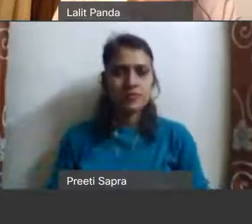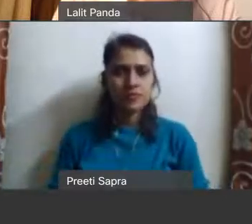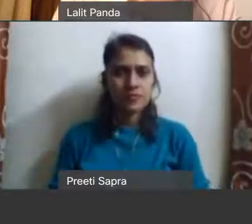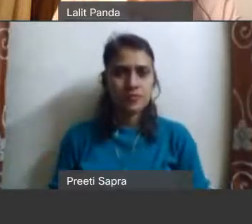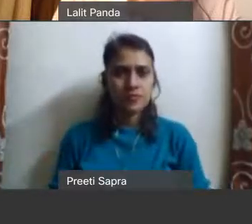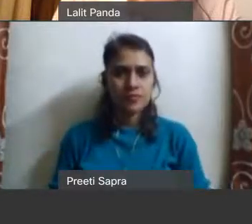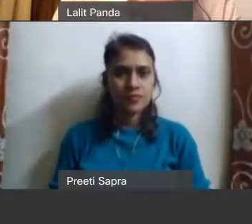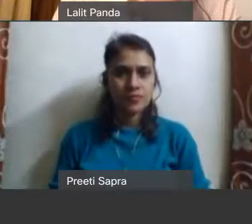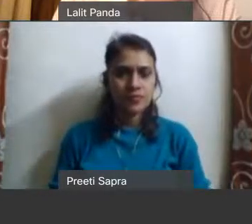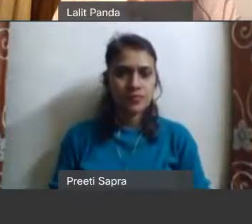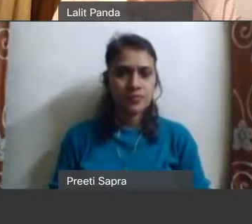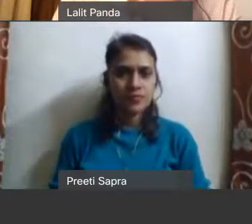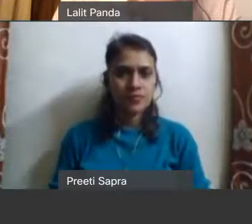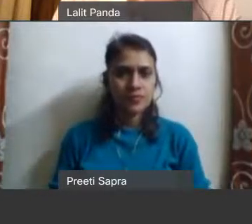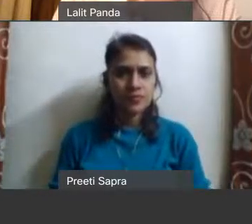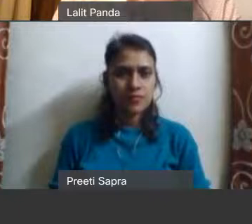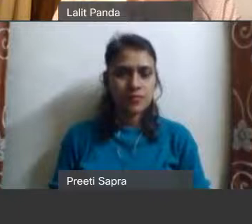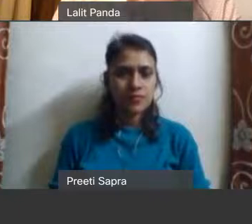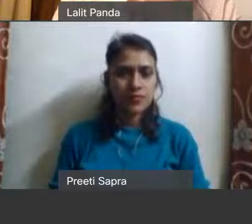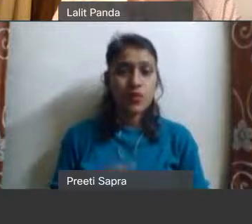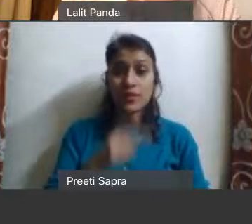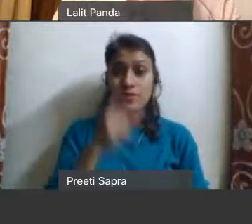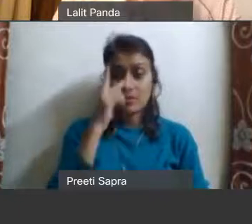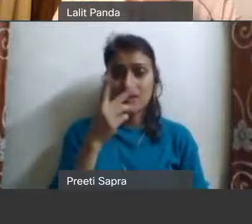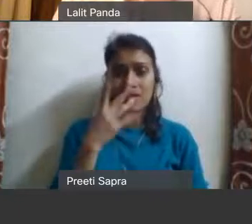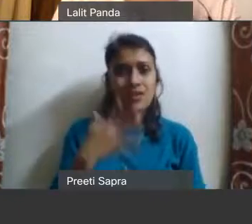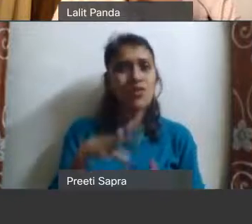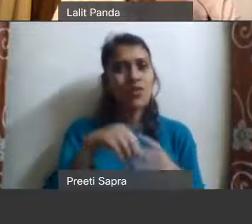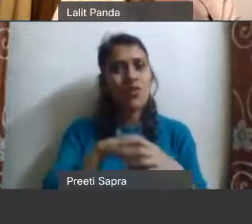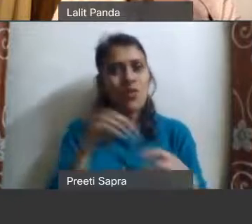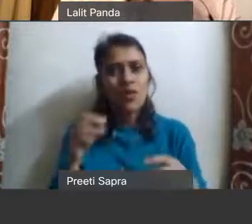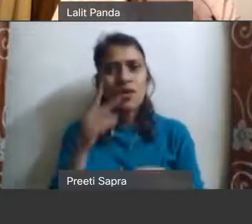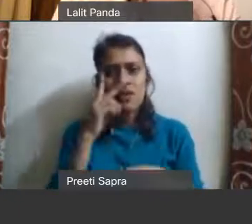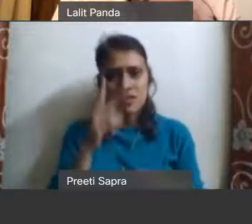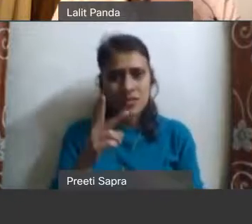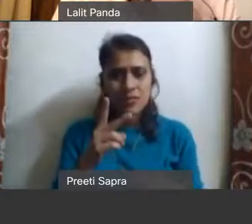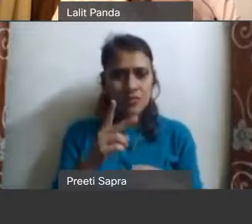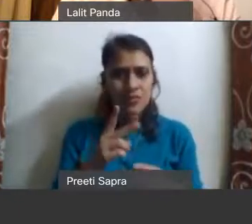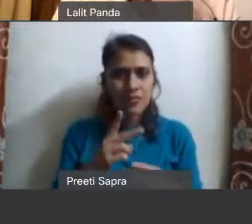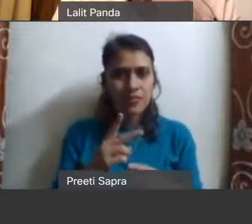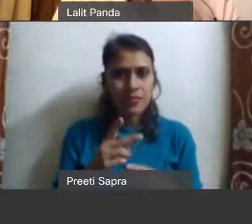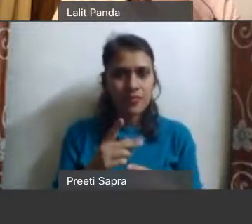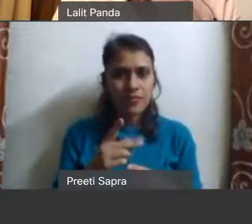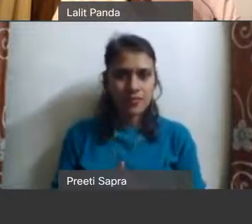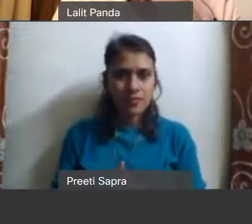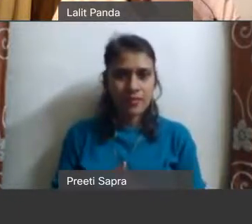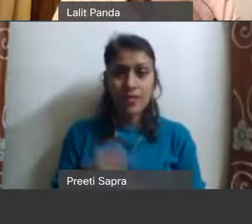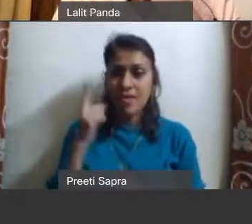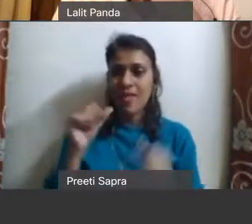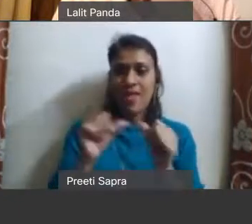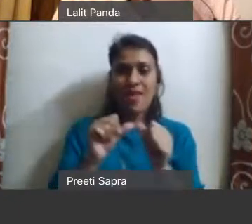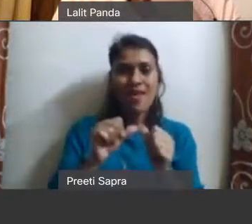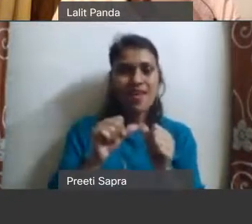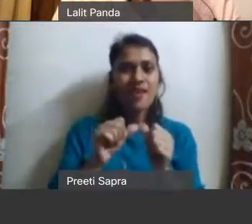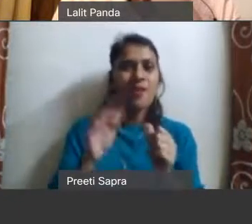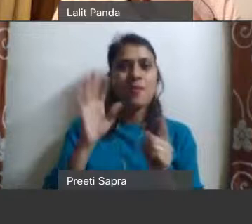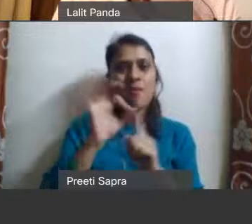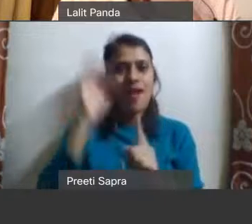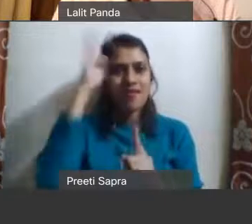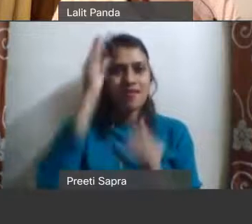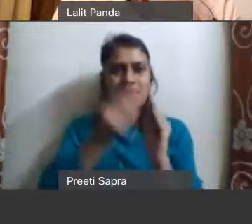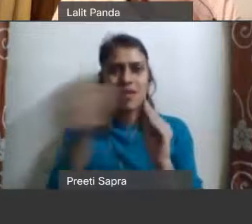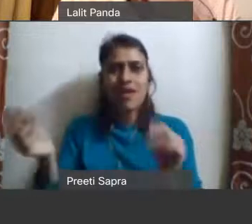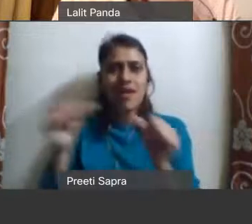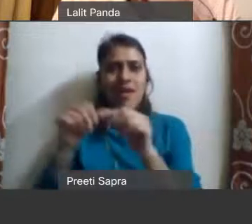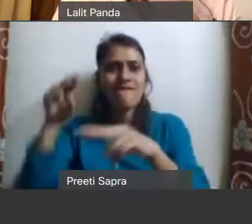some point. Again, we see that due to the exclusion of, since there is, Afghanistan is included in the list of